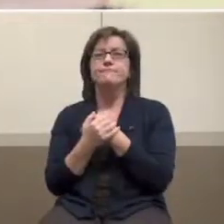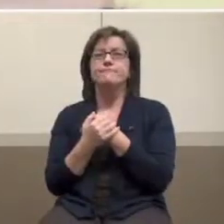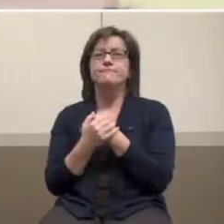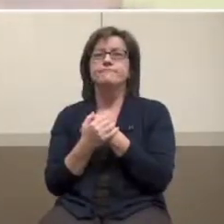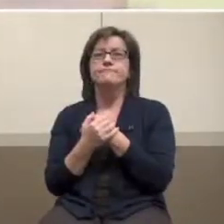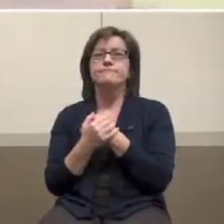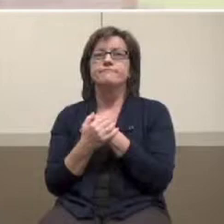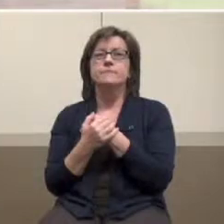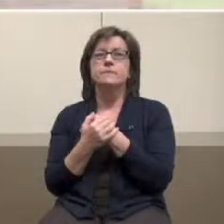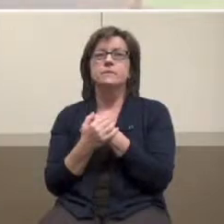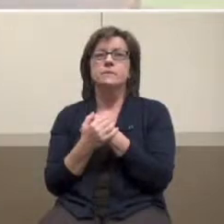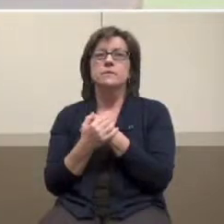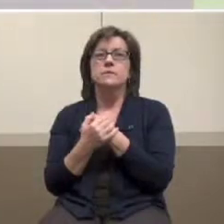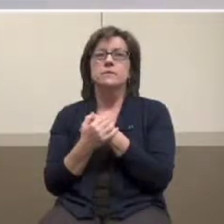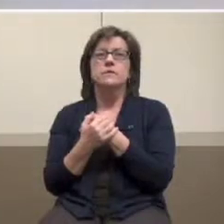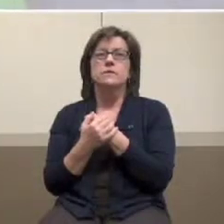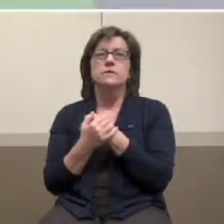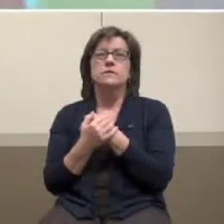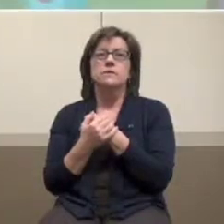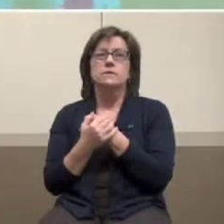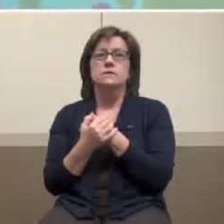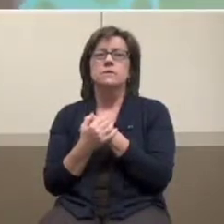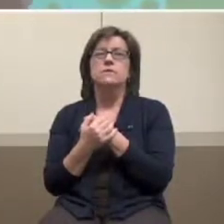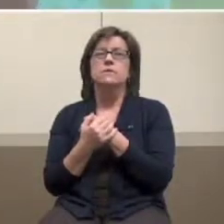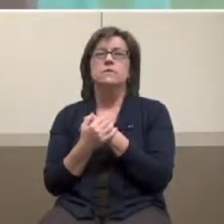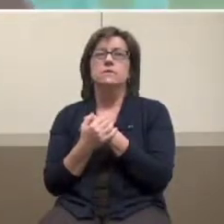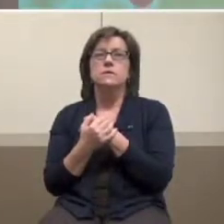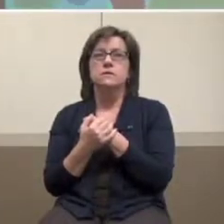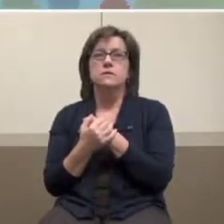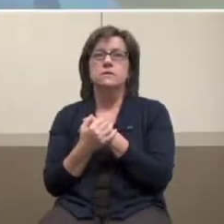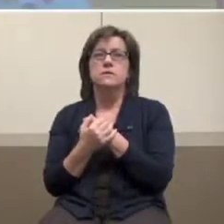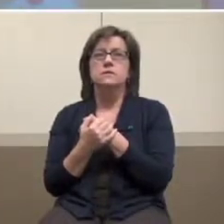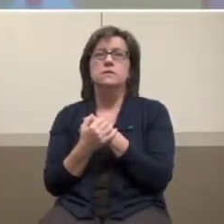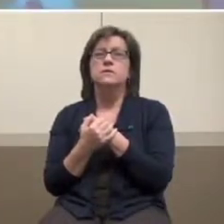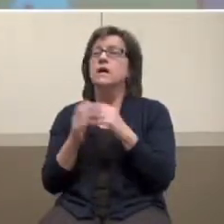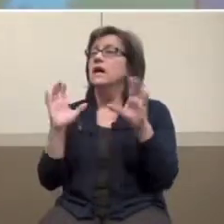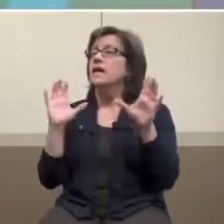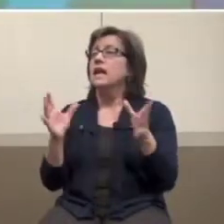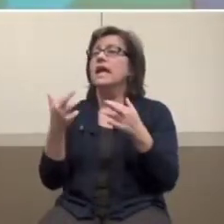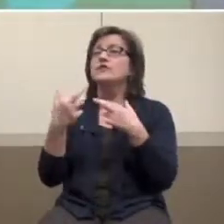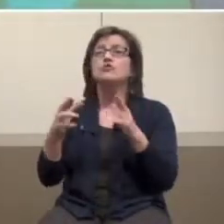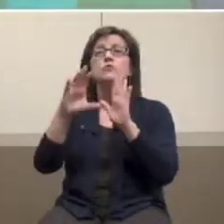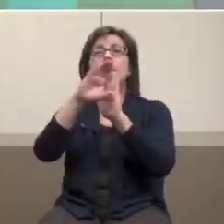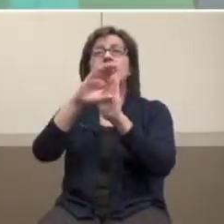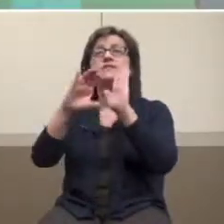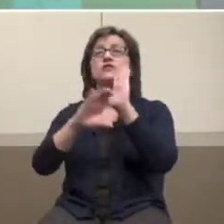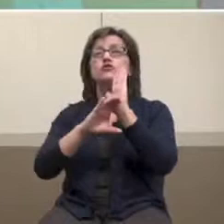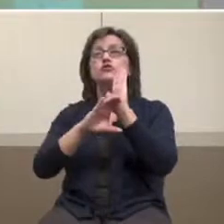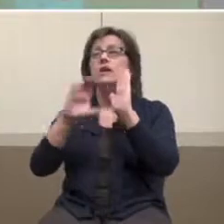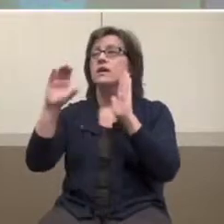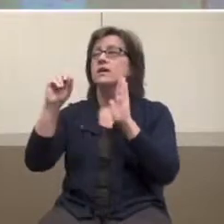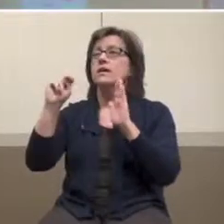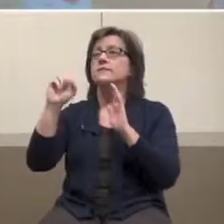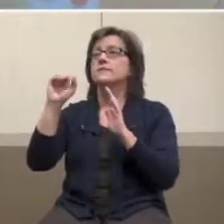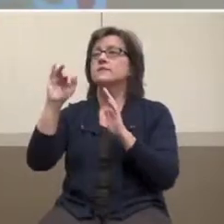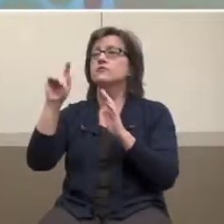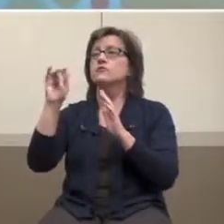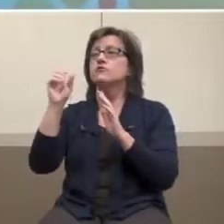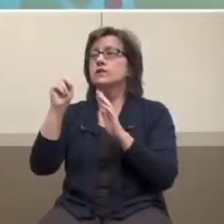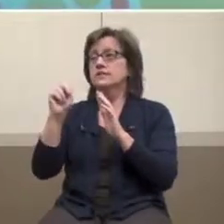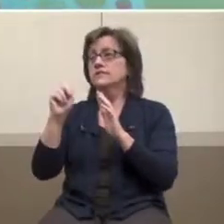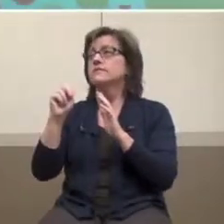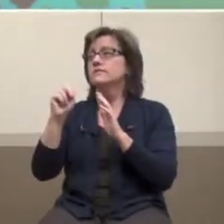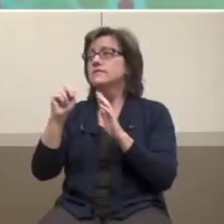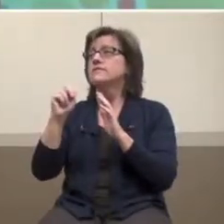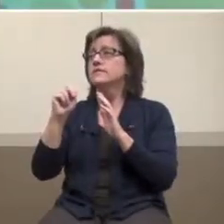This is something I've done in the past, is we created a classroom constitution. So the first week or the first couple days of school we would